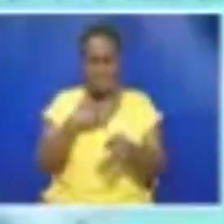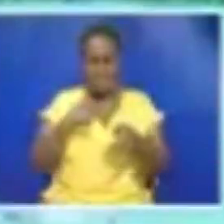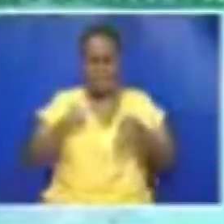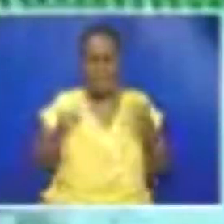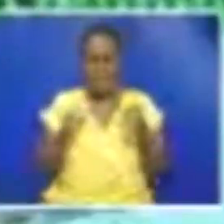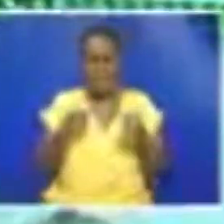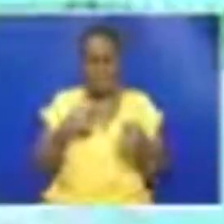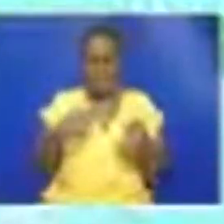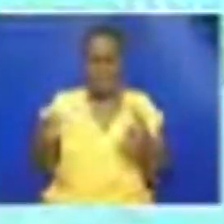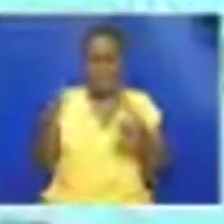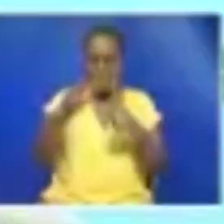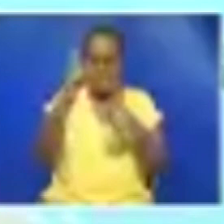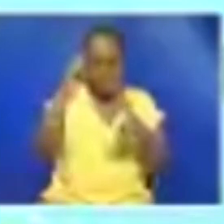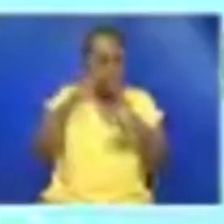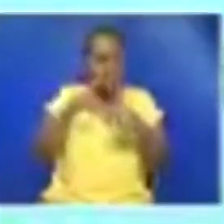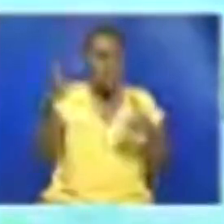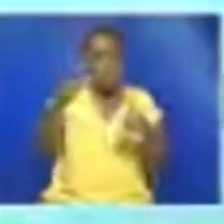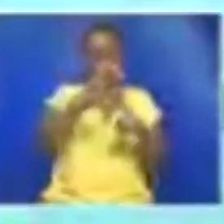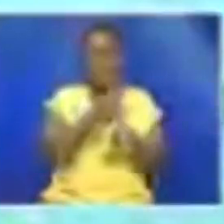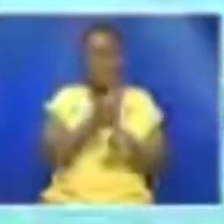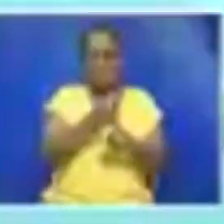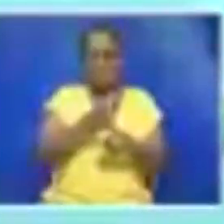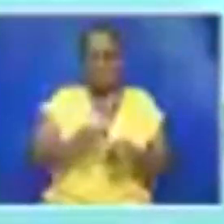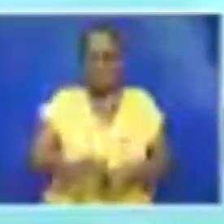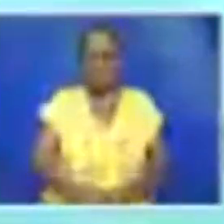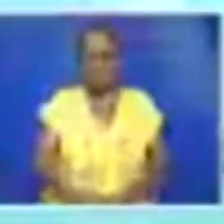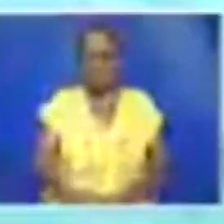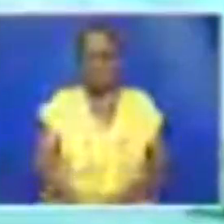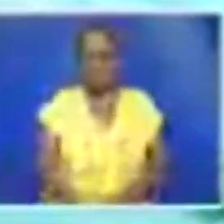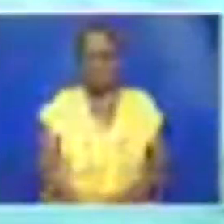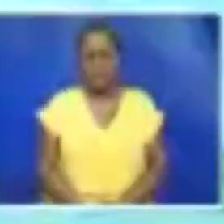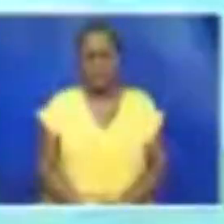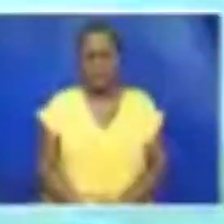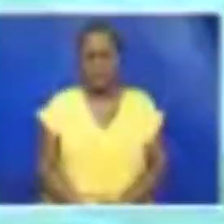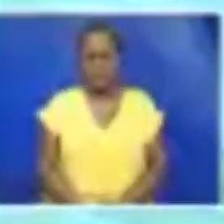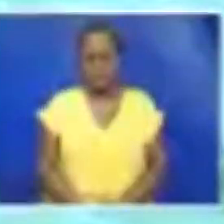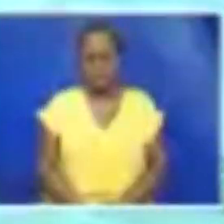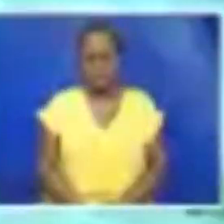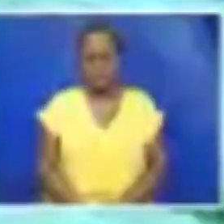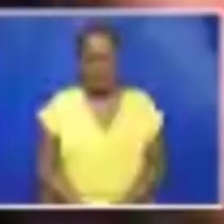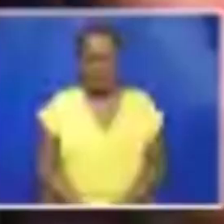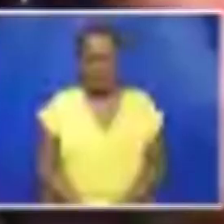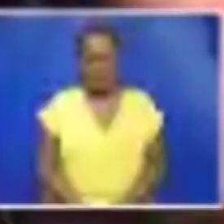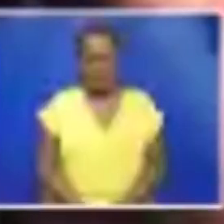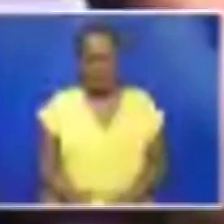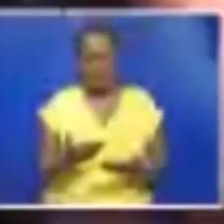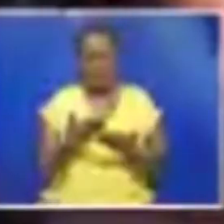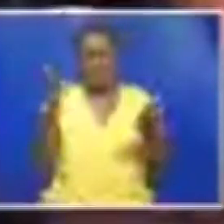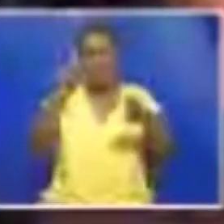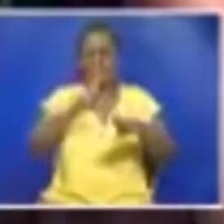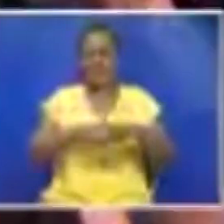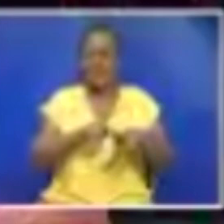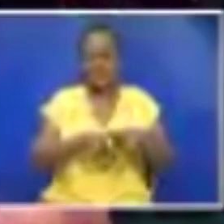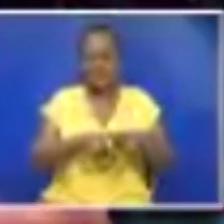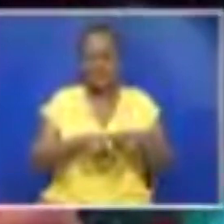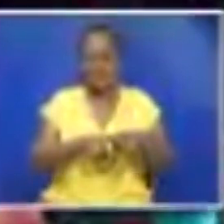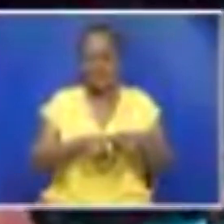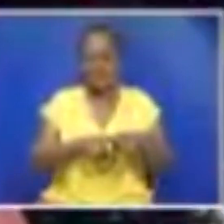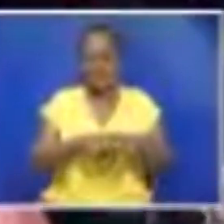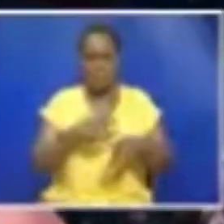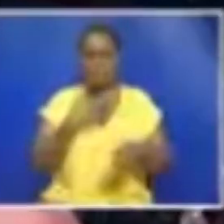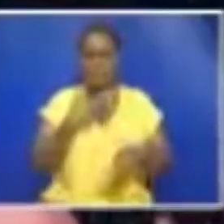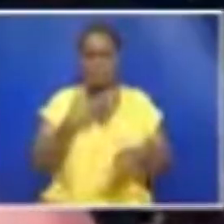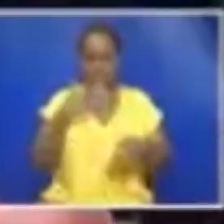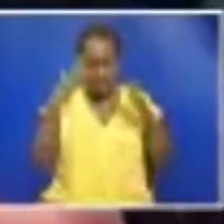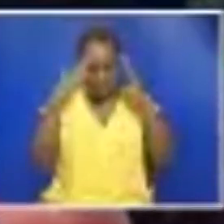win the gold. It feels good because I know I worked for this, and yeah, every time I go for a gala, I